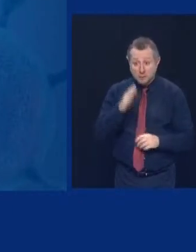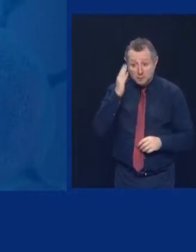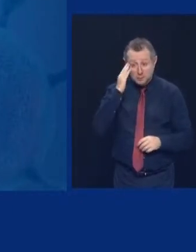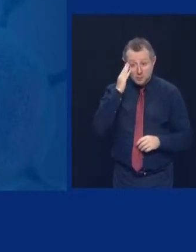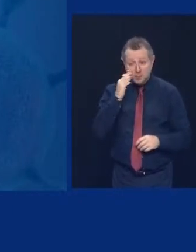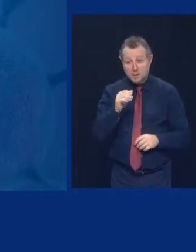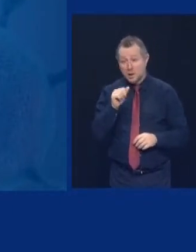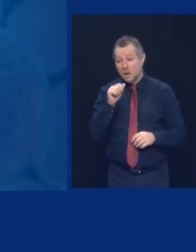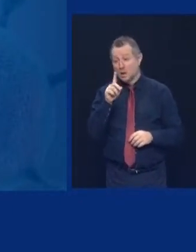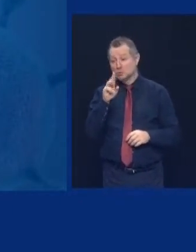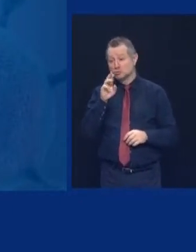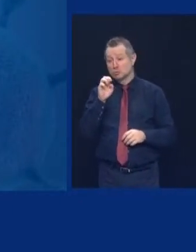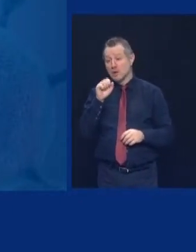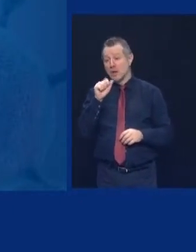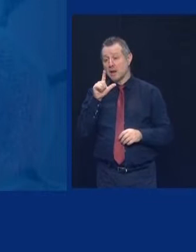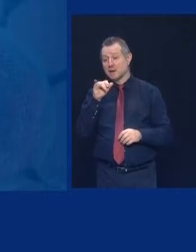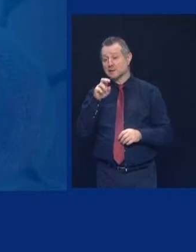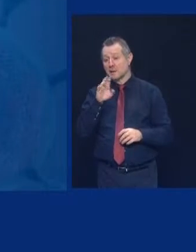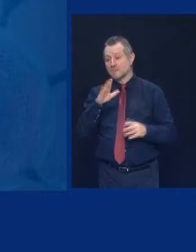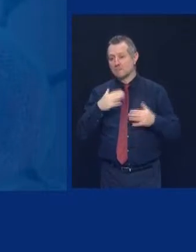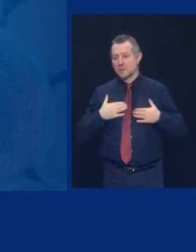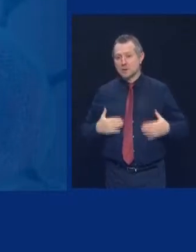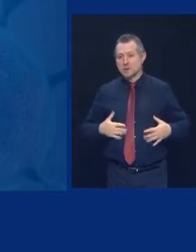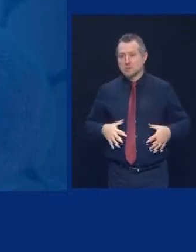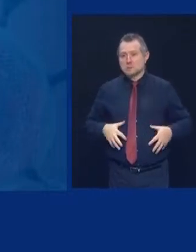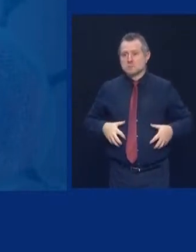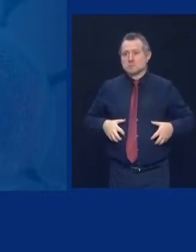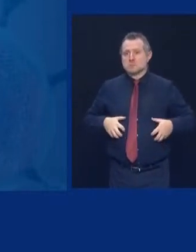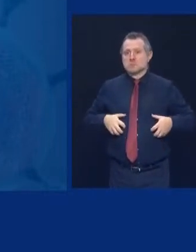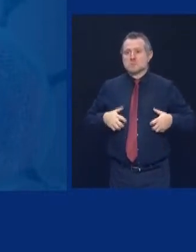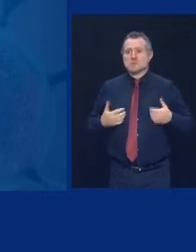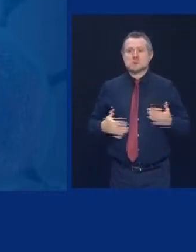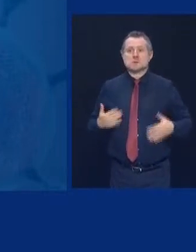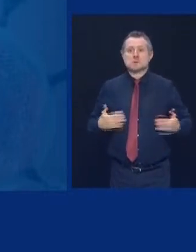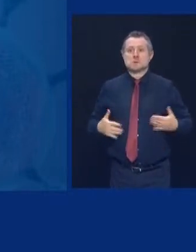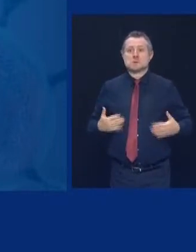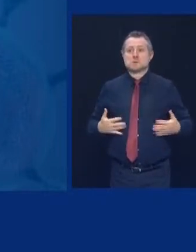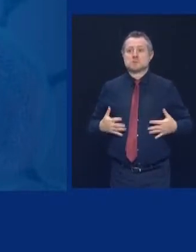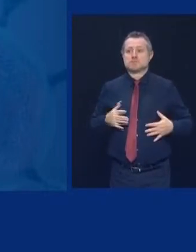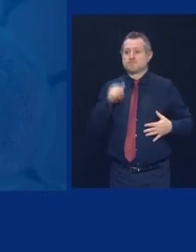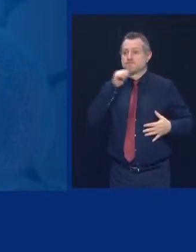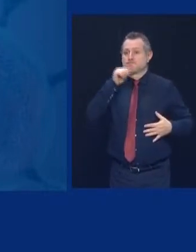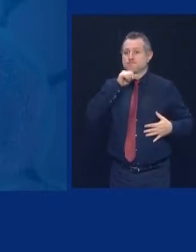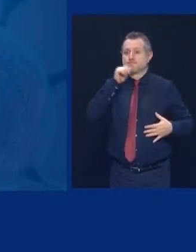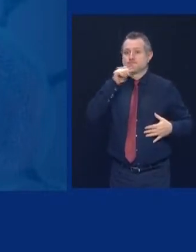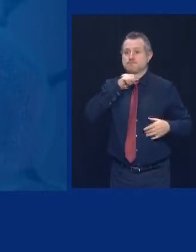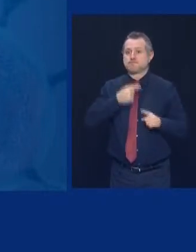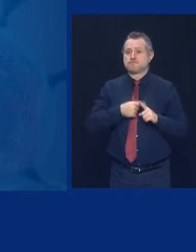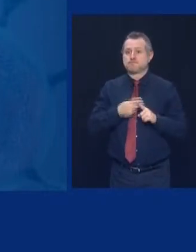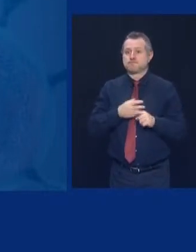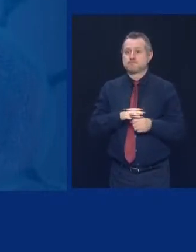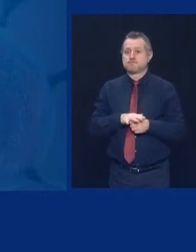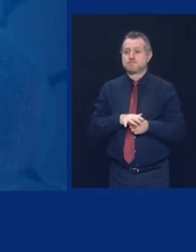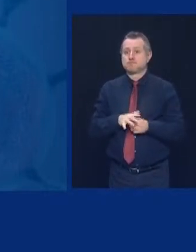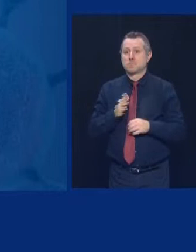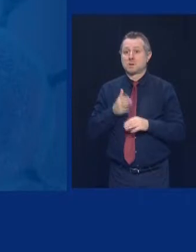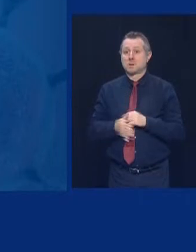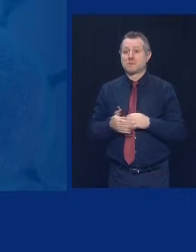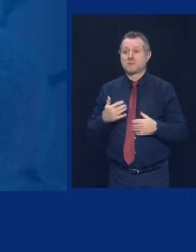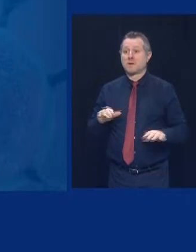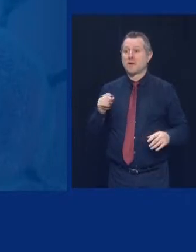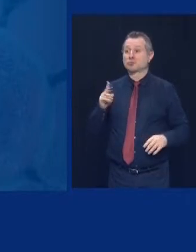have to do and you function and that gets you through it. The adrenaline fades